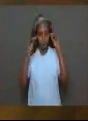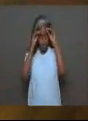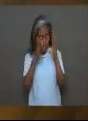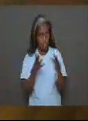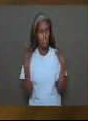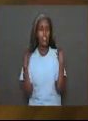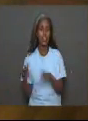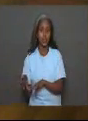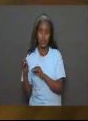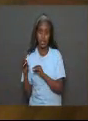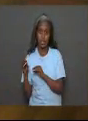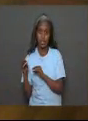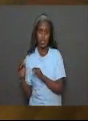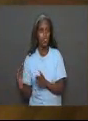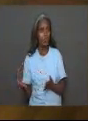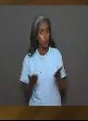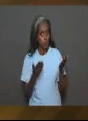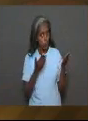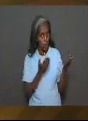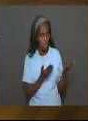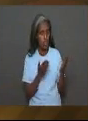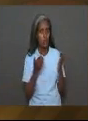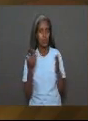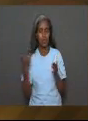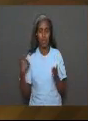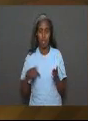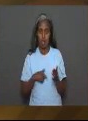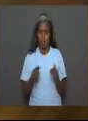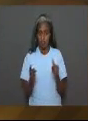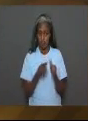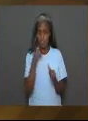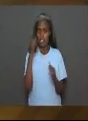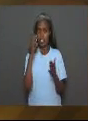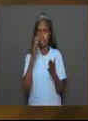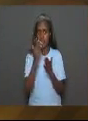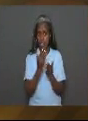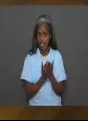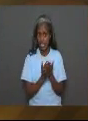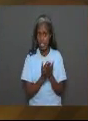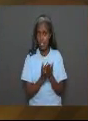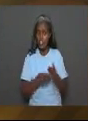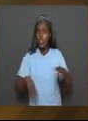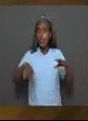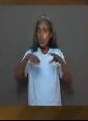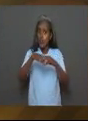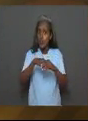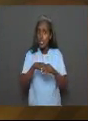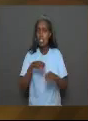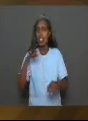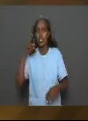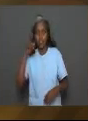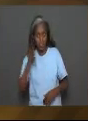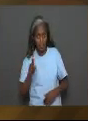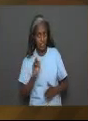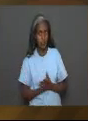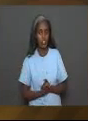Hello teacher, hello students. Welcome to our first lesson, Introducing